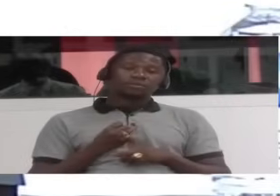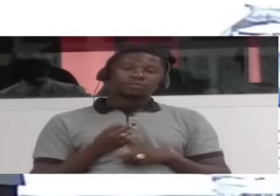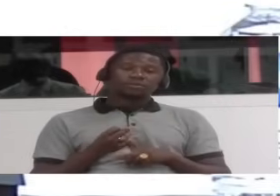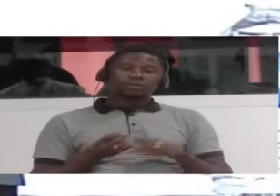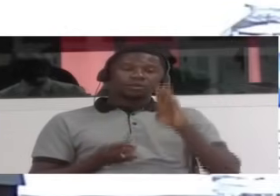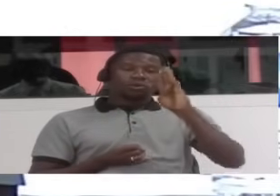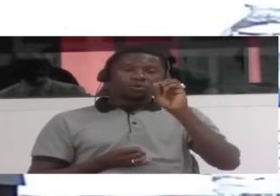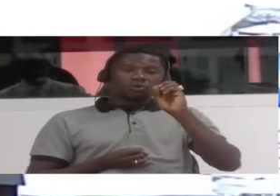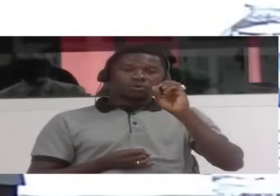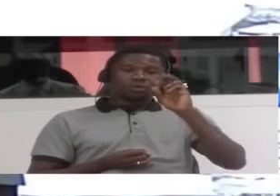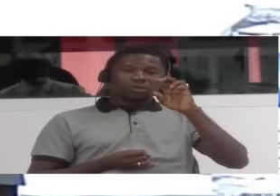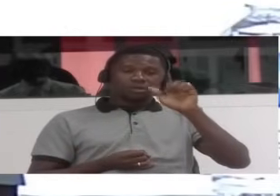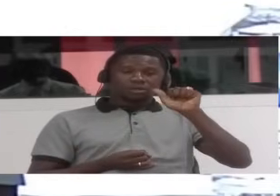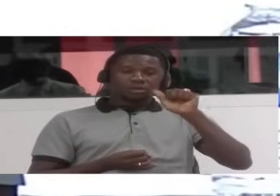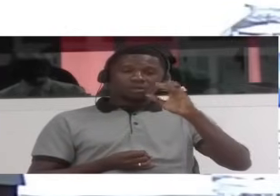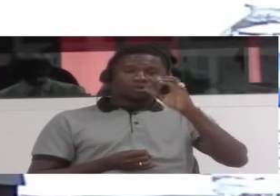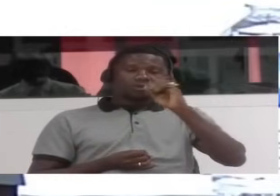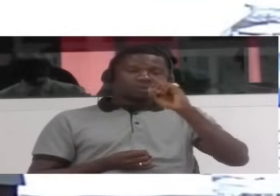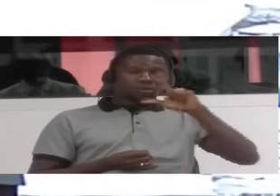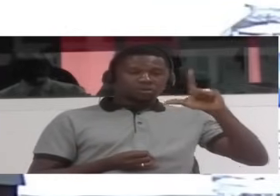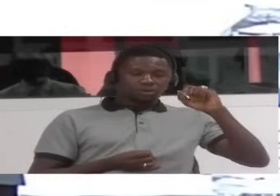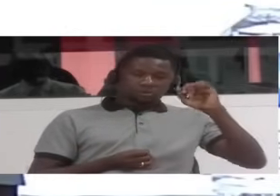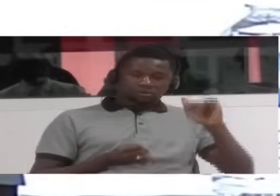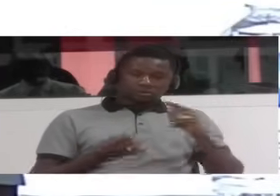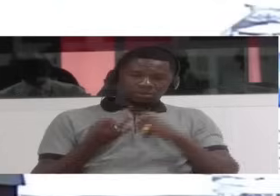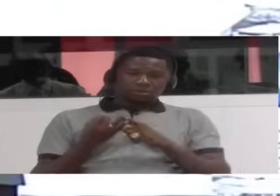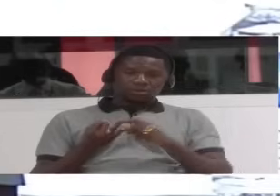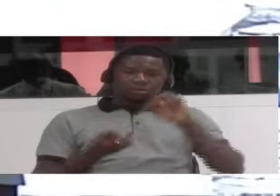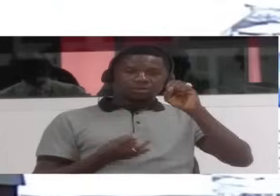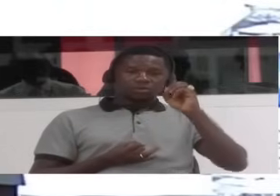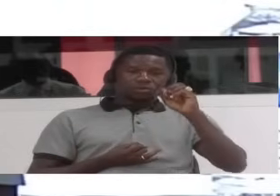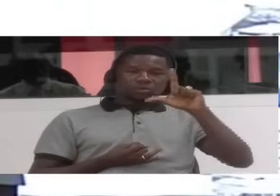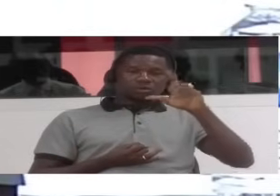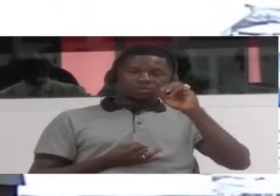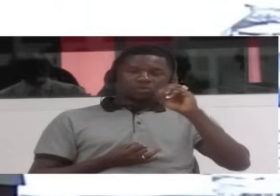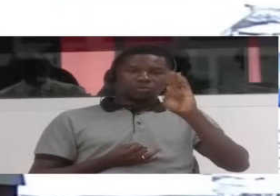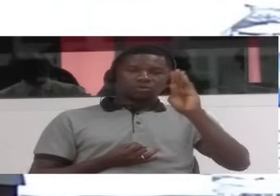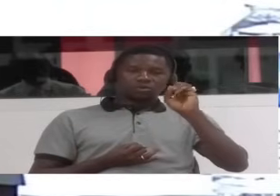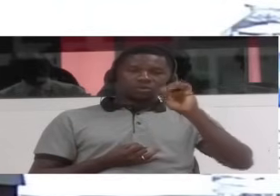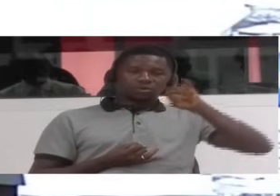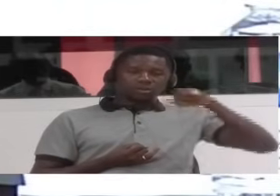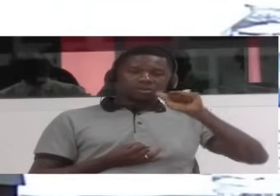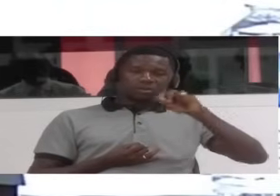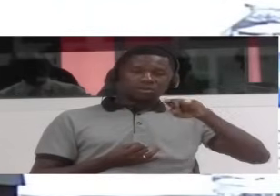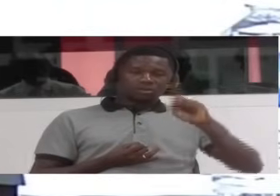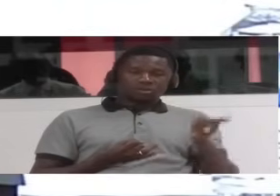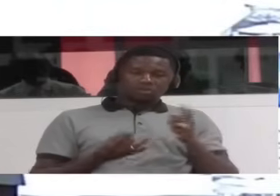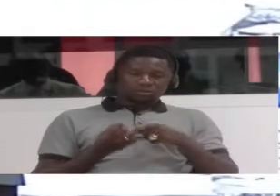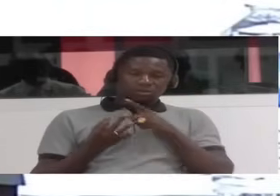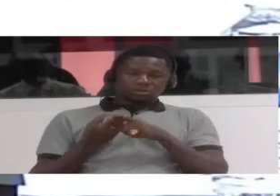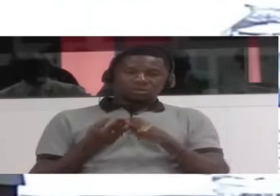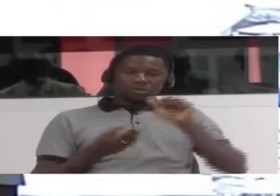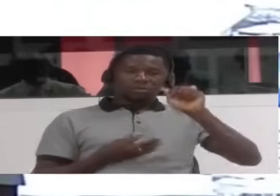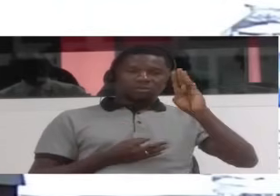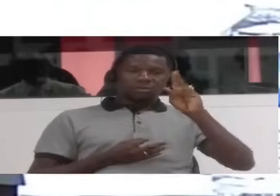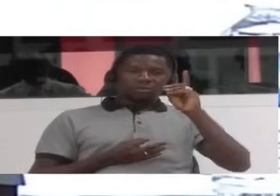This Borakoli, you Borakoli mentioned? Was part of it. Solo Bojan was part of it. Ablai Jaju was part